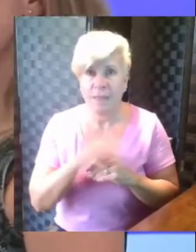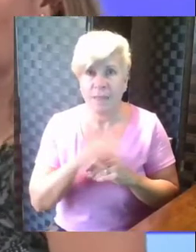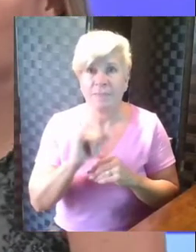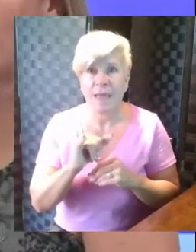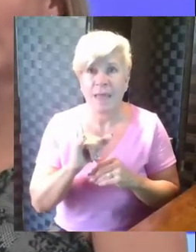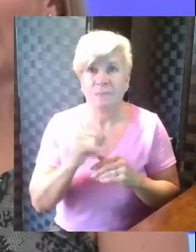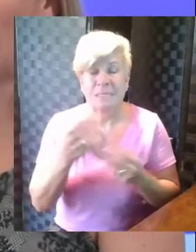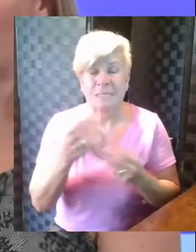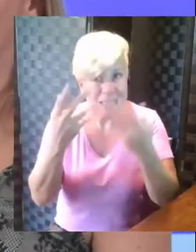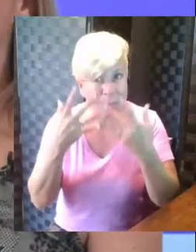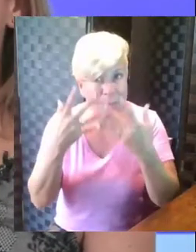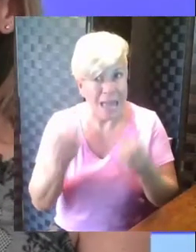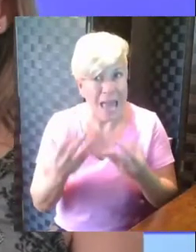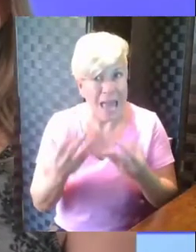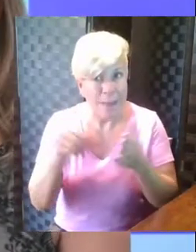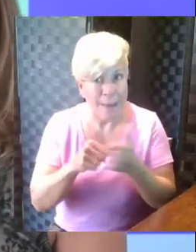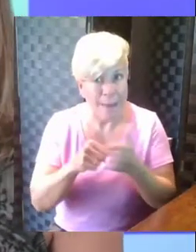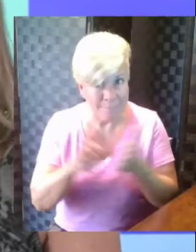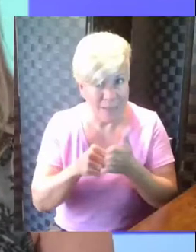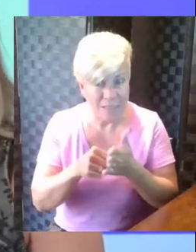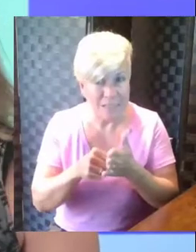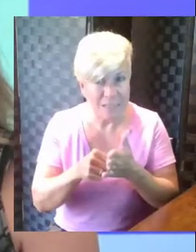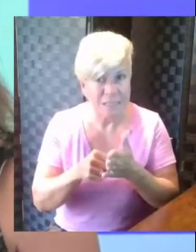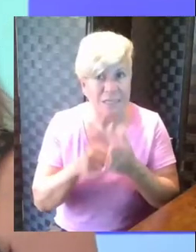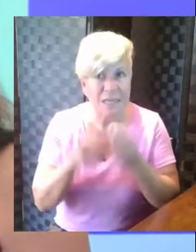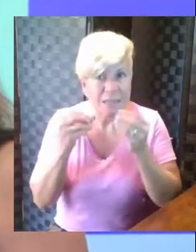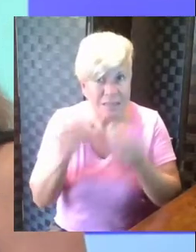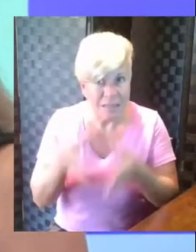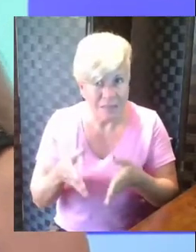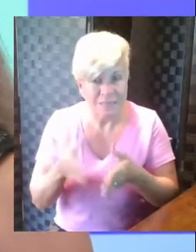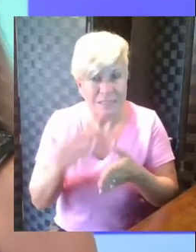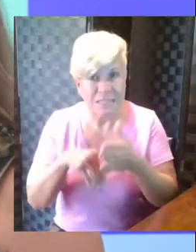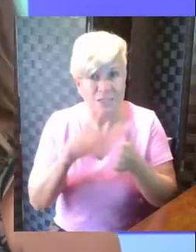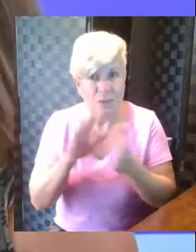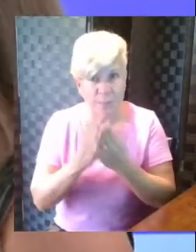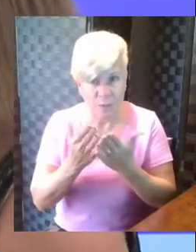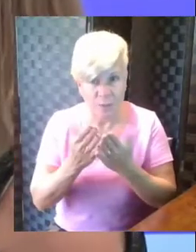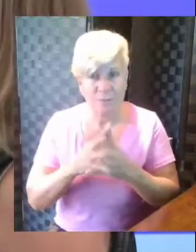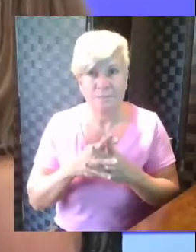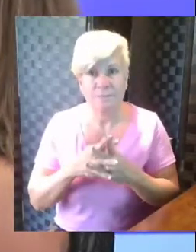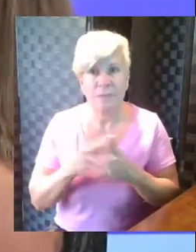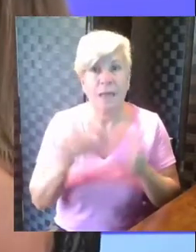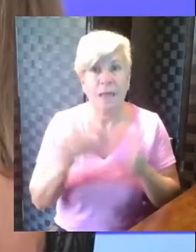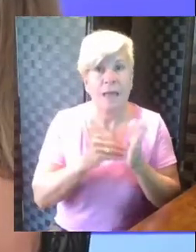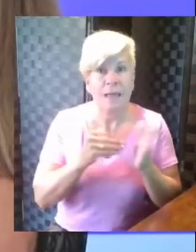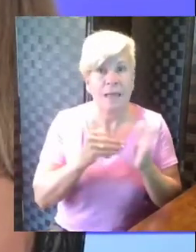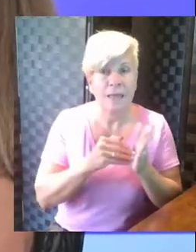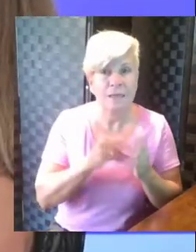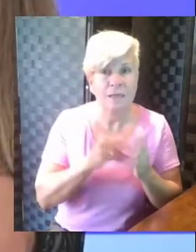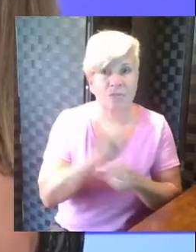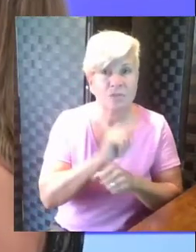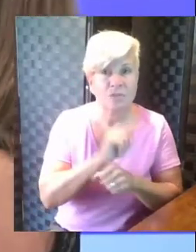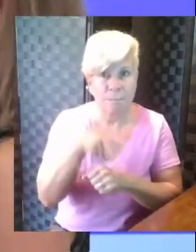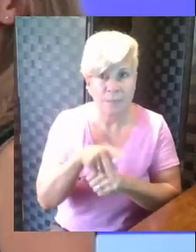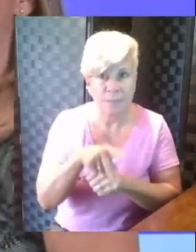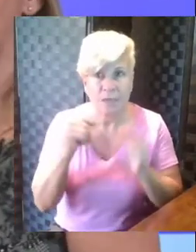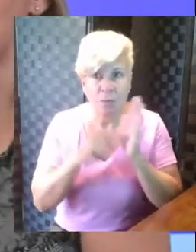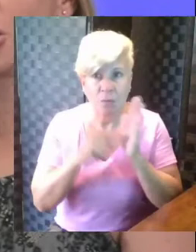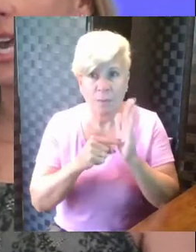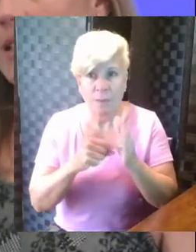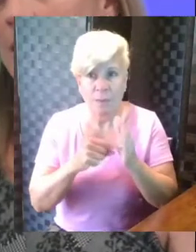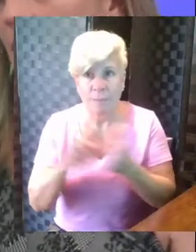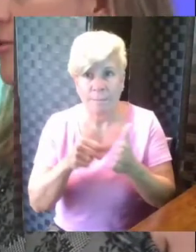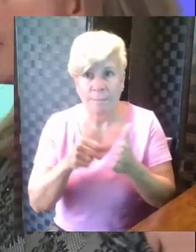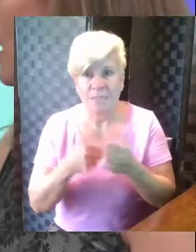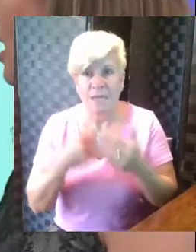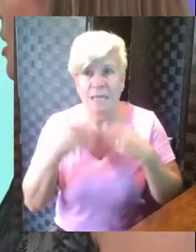That's going to tell me how many pages she has left in her book. So again, I'm going to use letter P to represent the pages